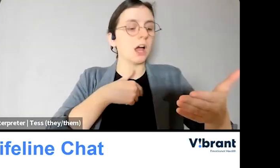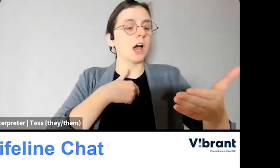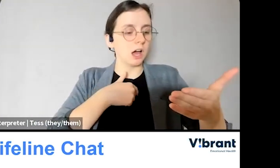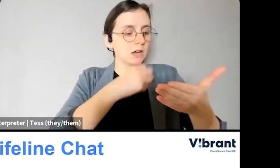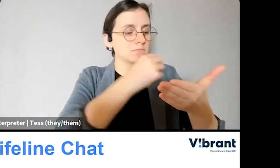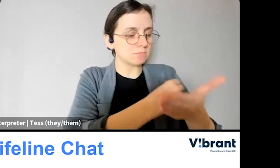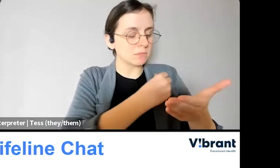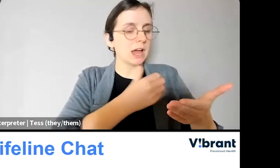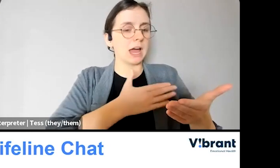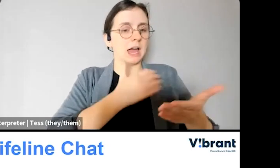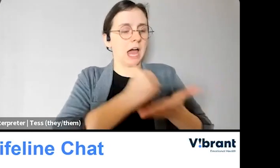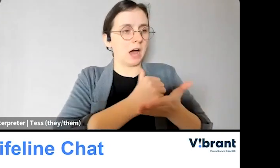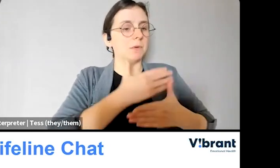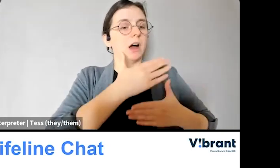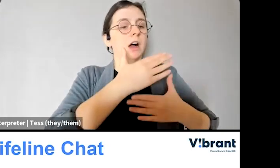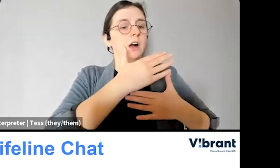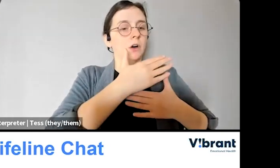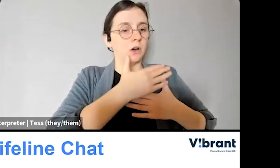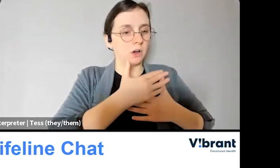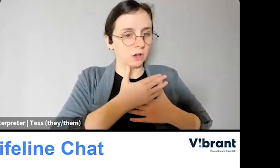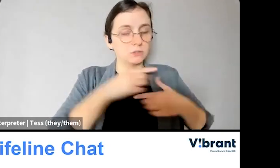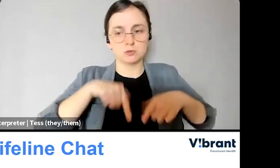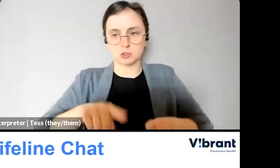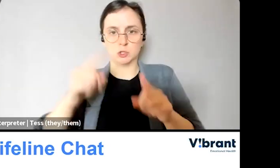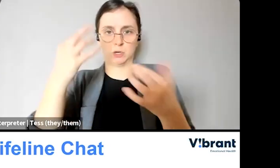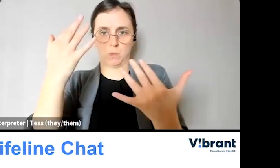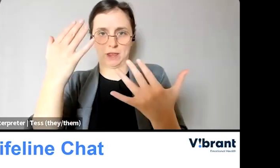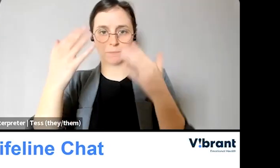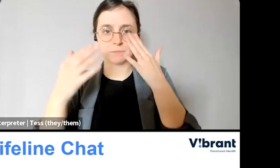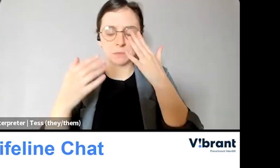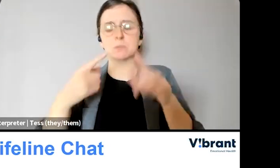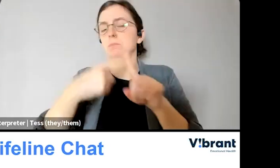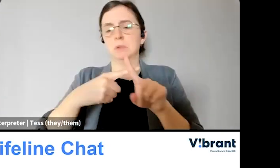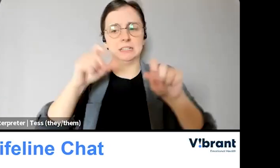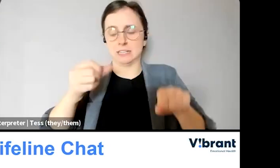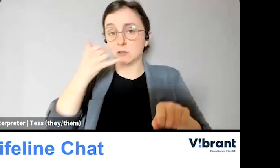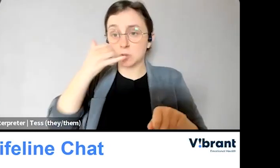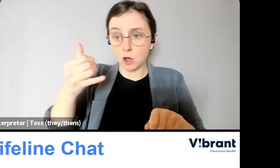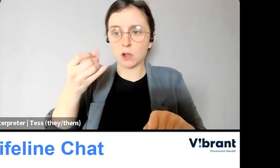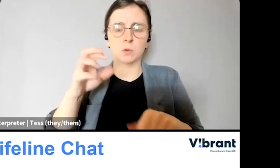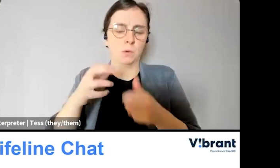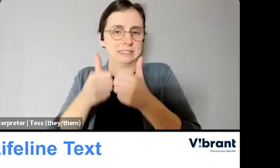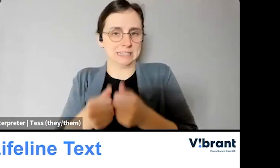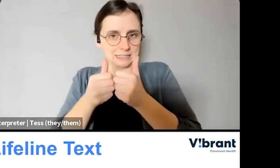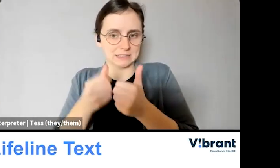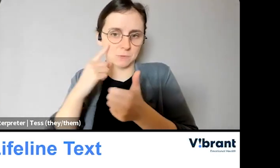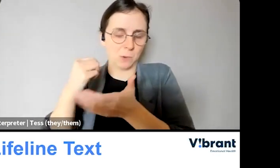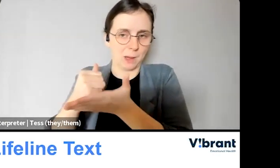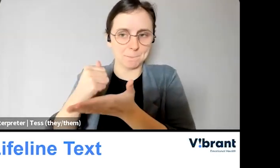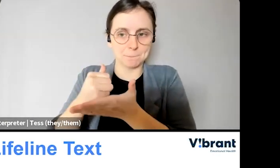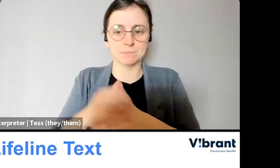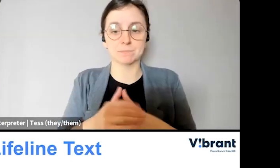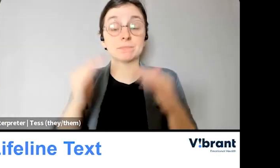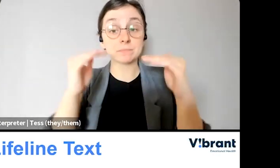crisis counselor. And of course, again, they have the other options to reach out for assistance. Next slide, please.